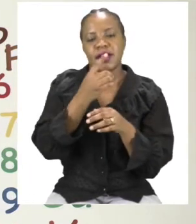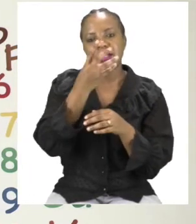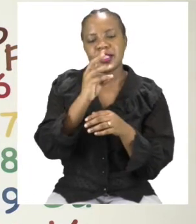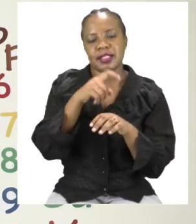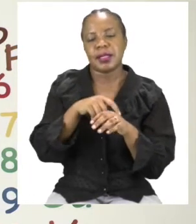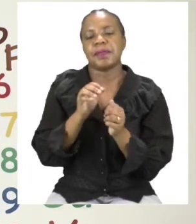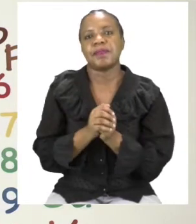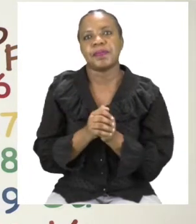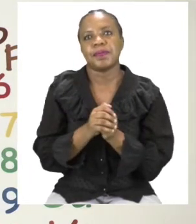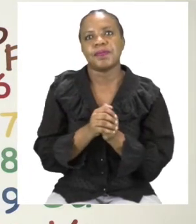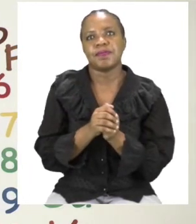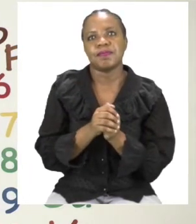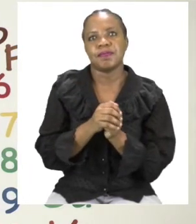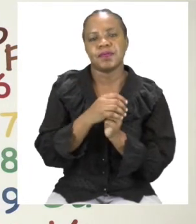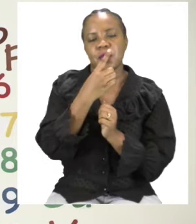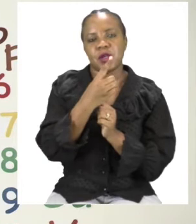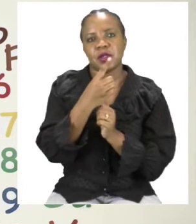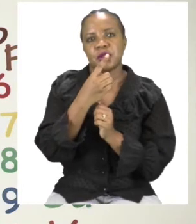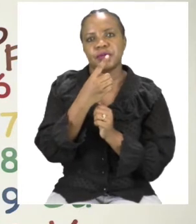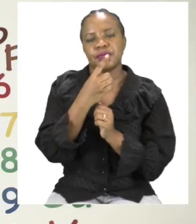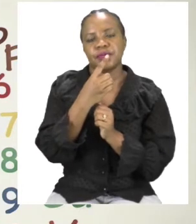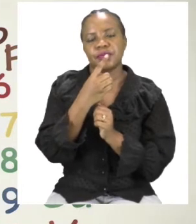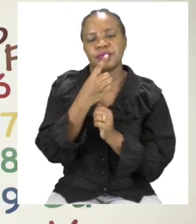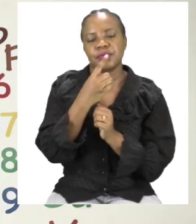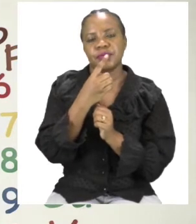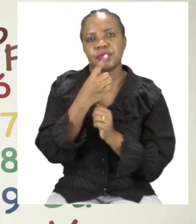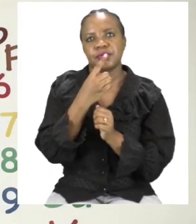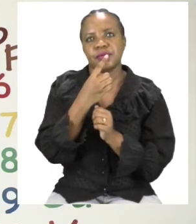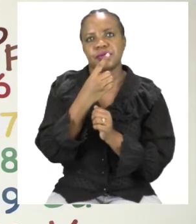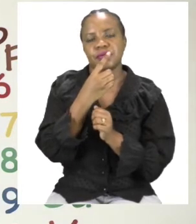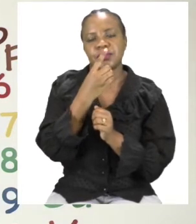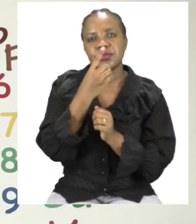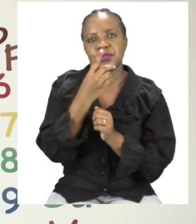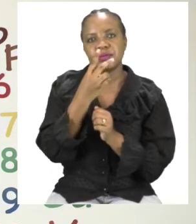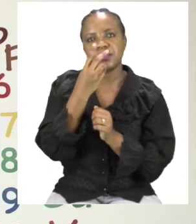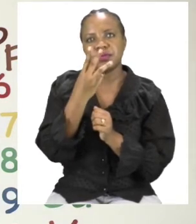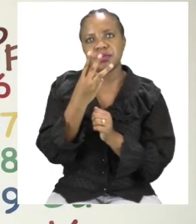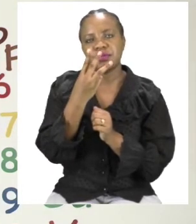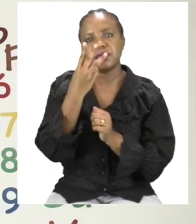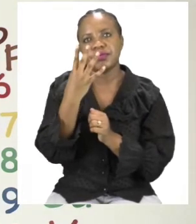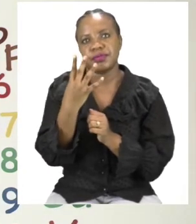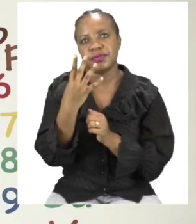1, 2, counting back, 3, 4,